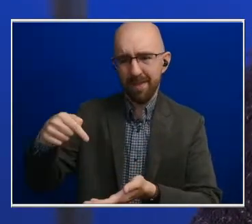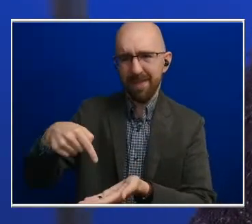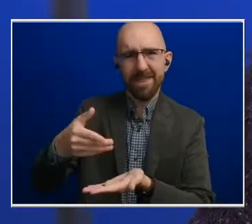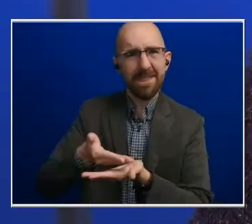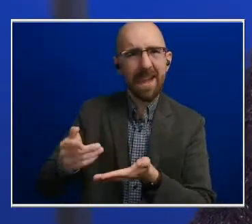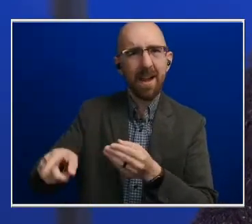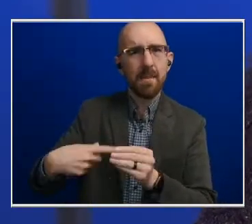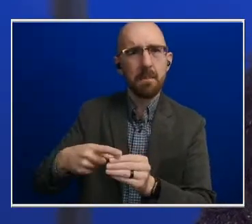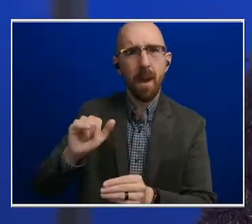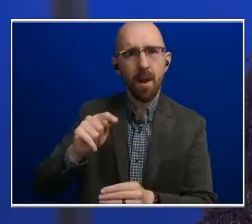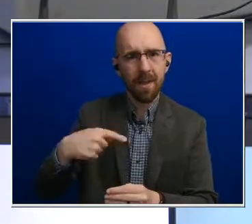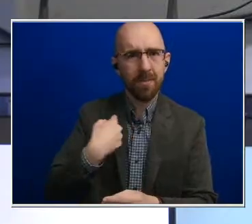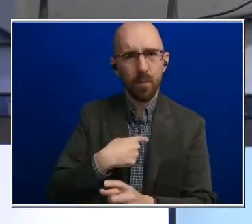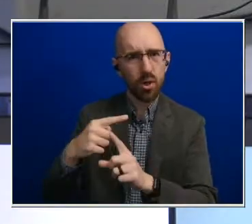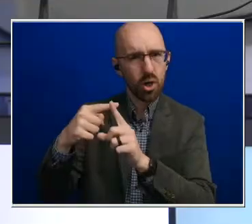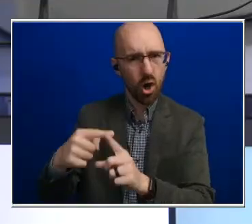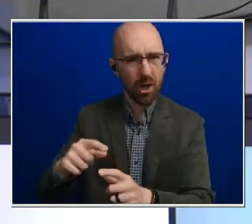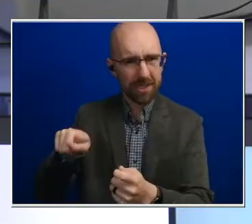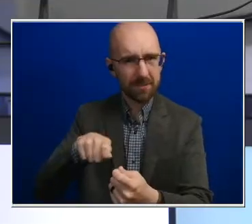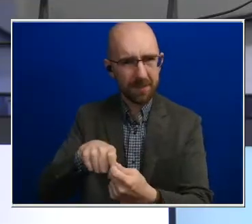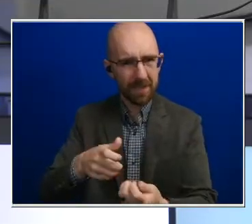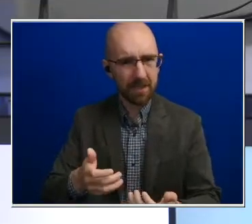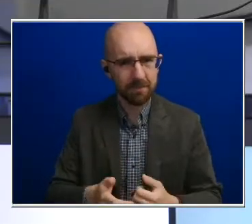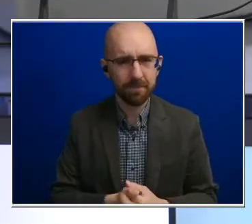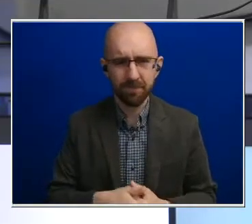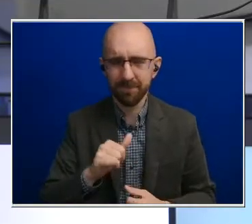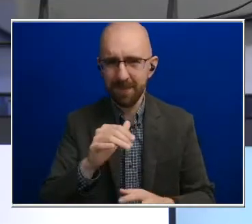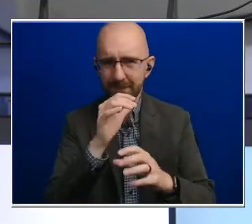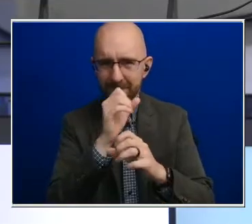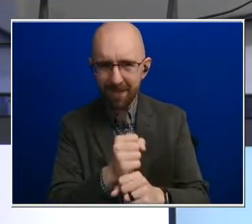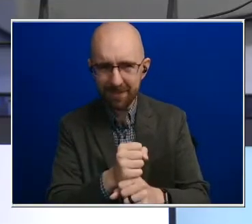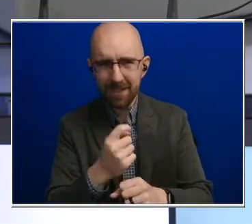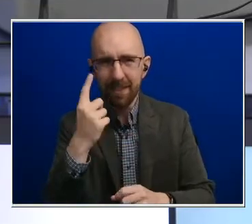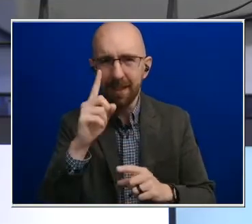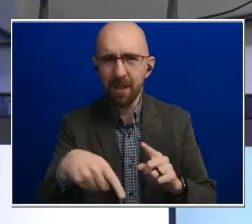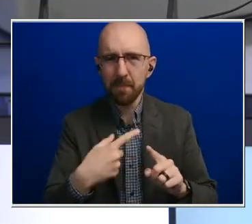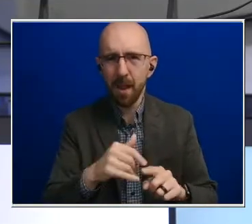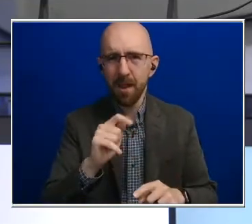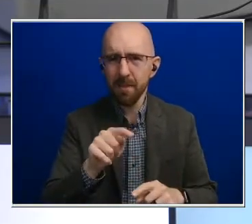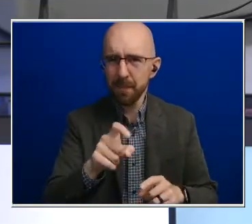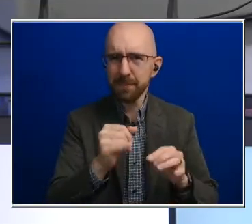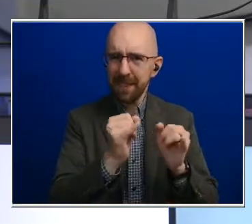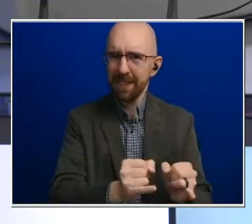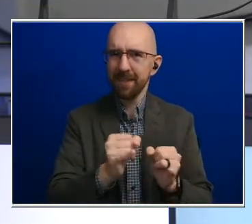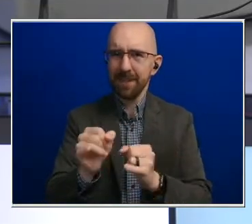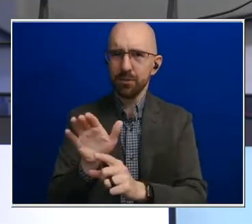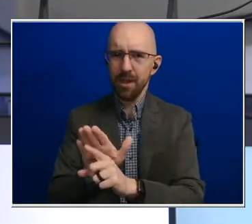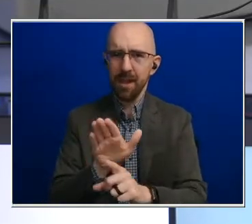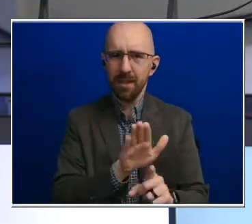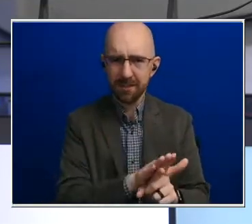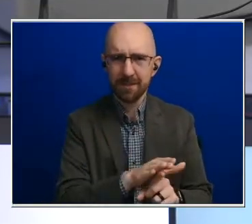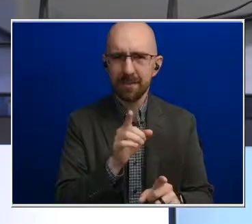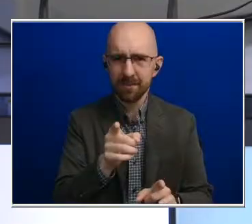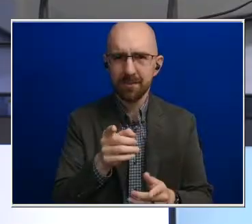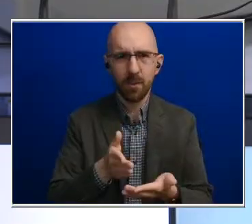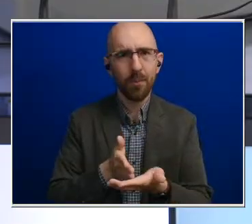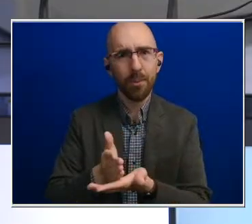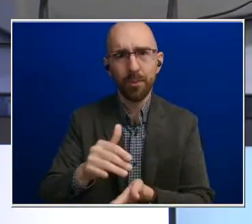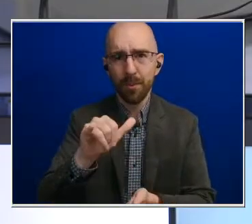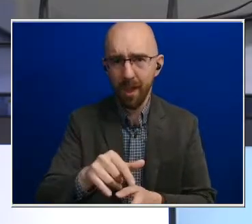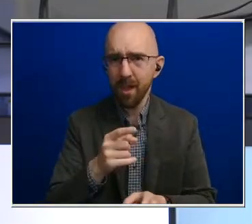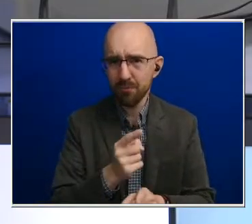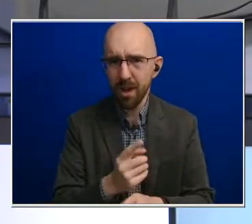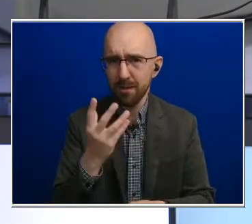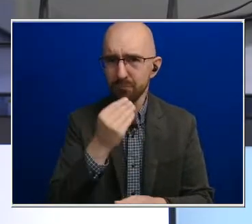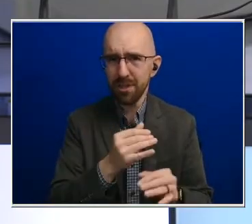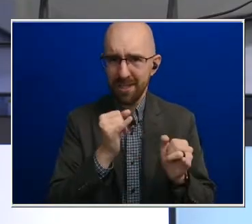target. You know, that is fascinating to think about it, and it has to be very individualized then, Dr. Lepping, as you go through that, right? That's a pretty individualized course